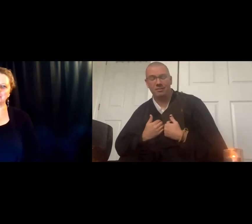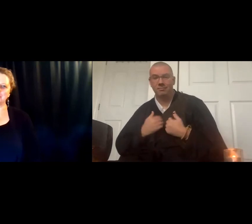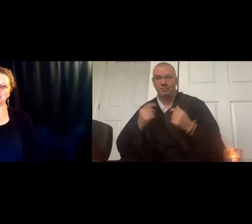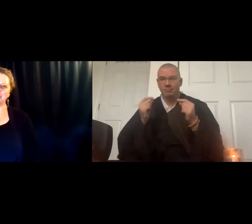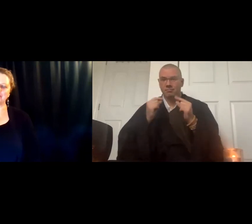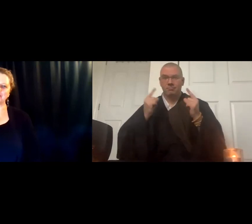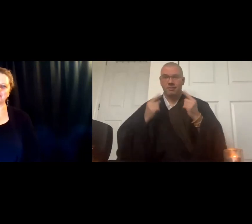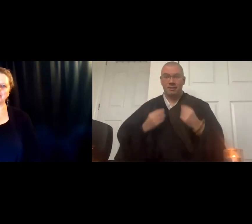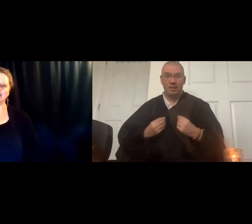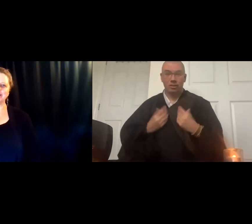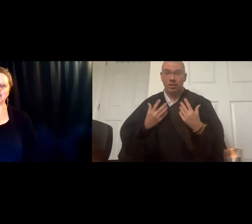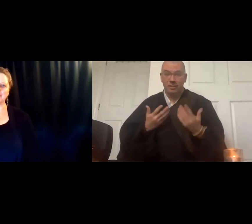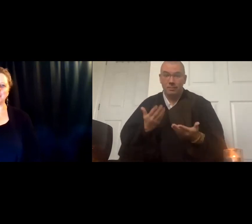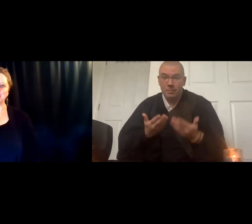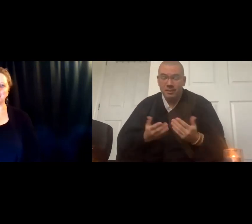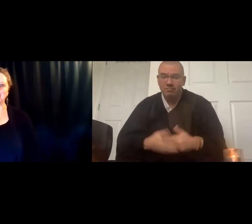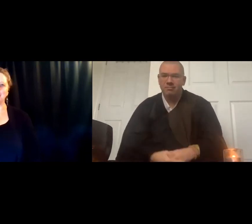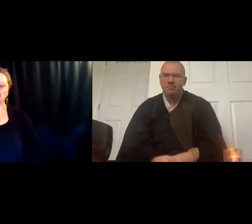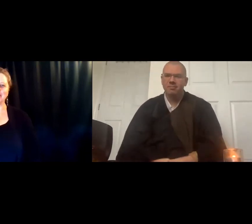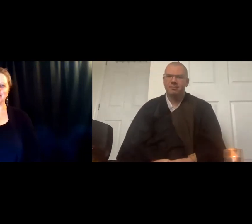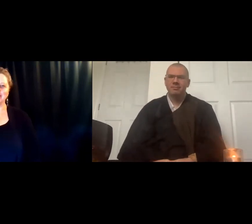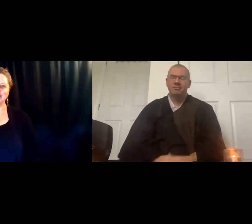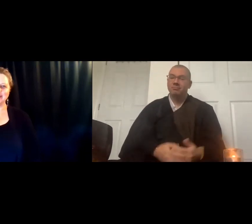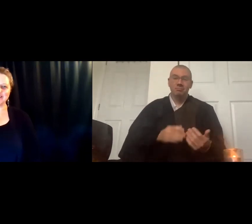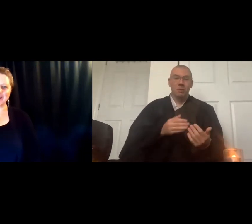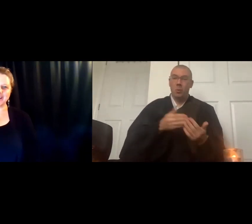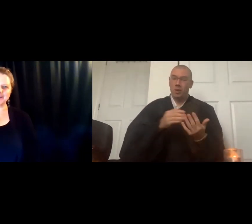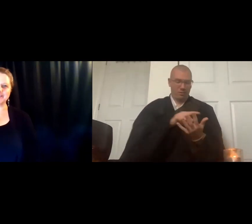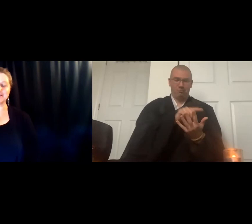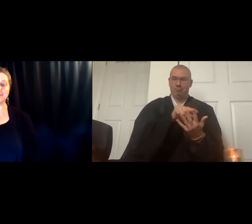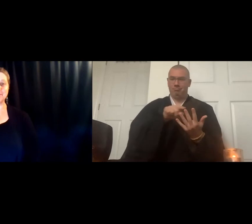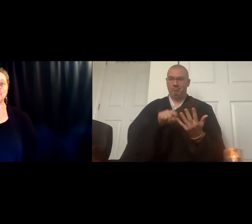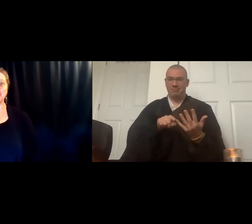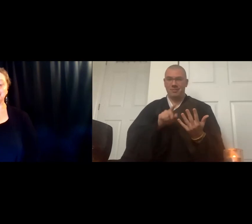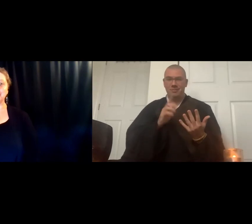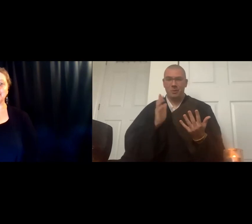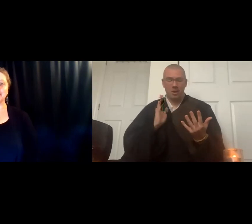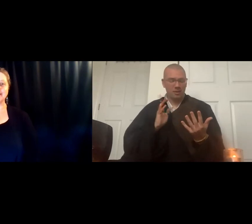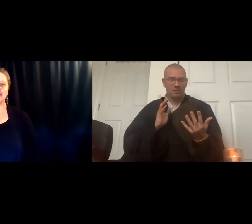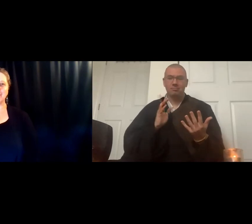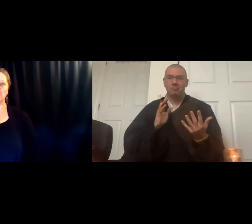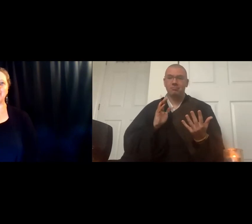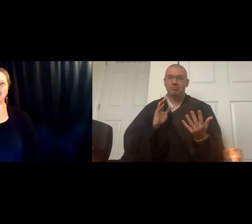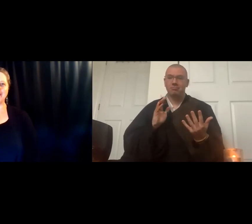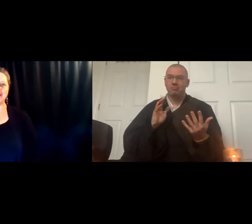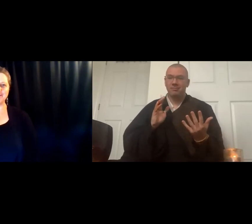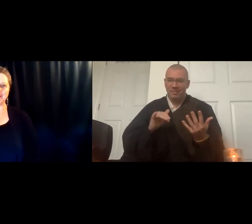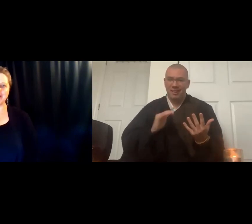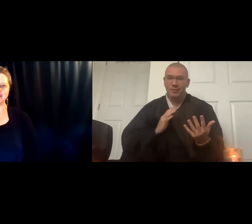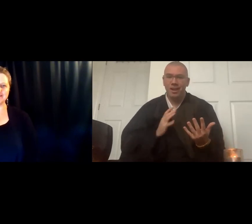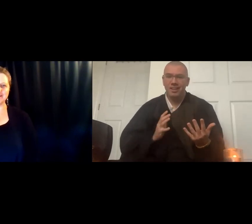Some people may be frustrated. Some people may feel tired. Some people may feel awake